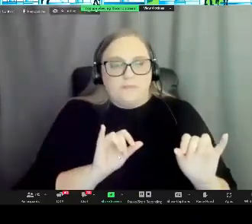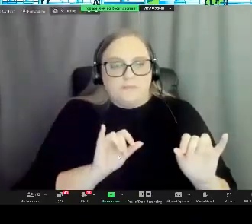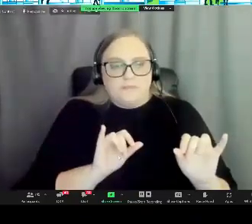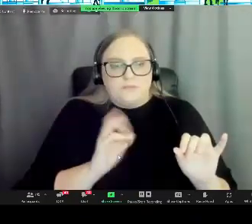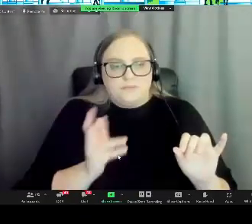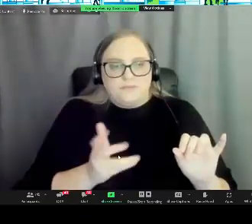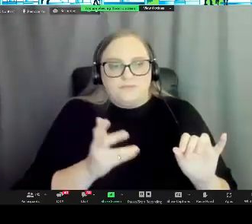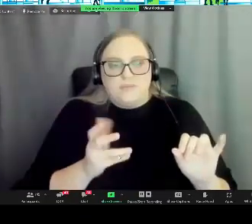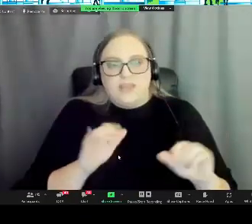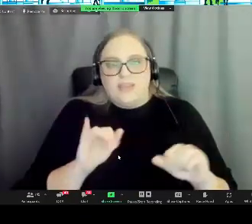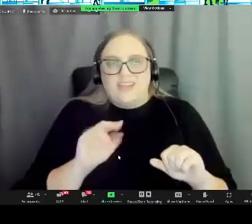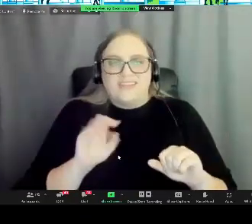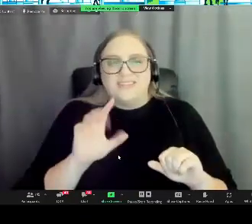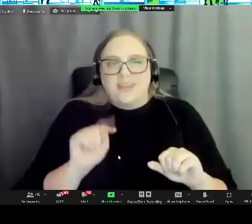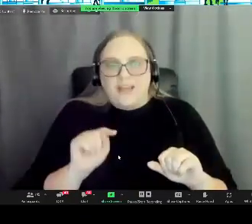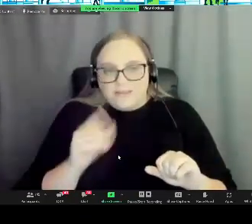insights and